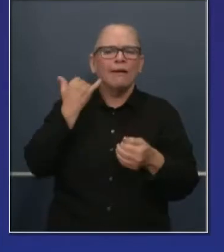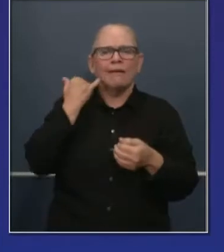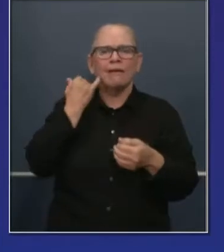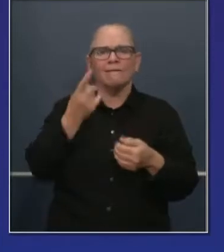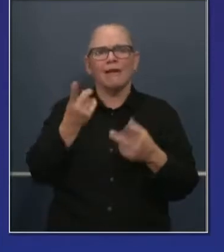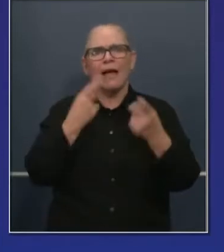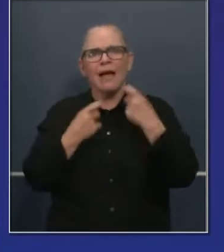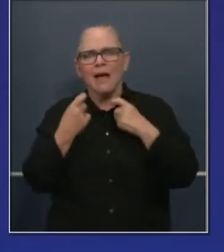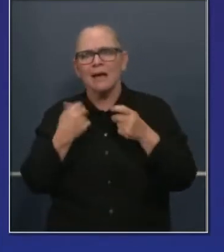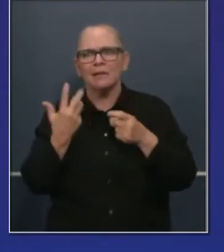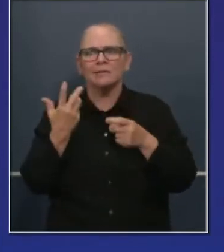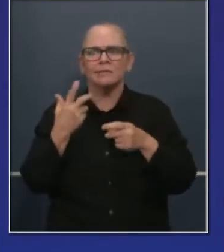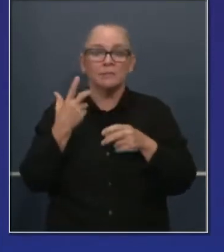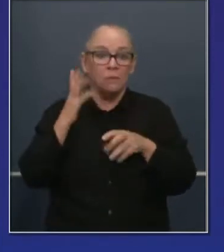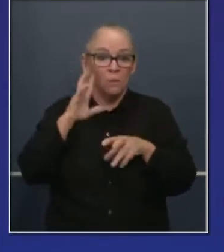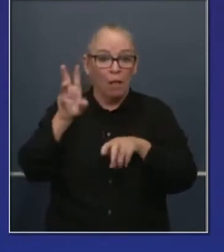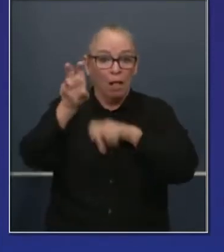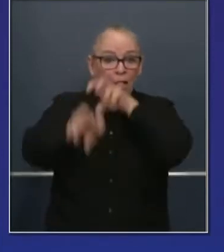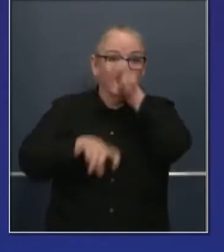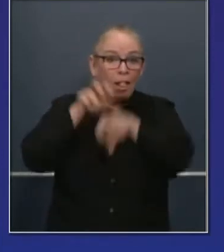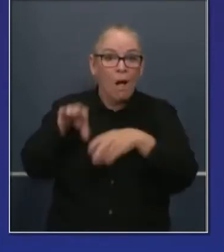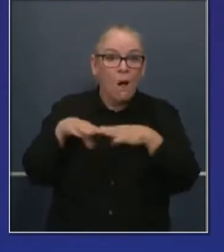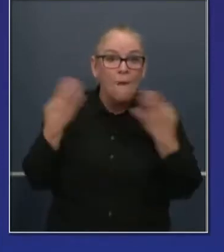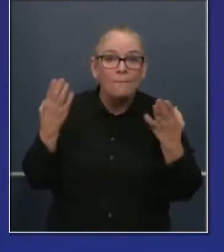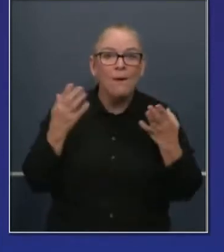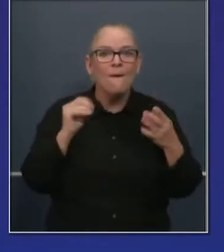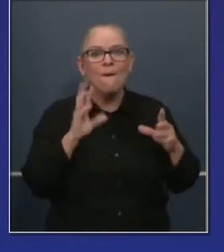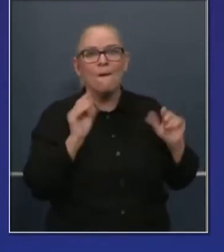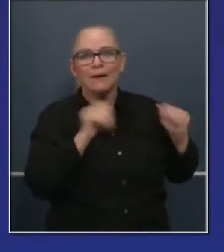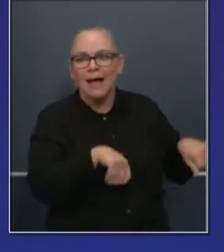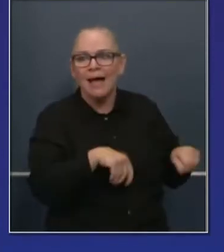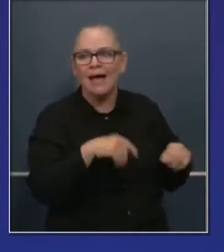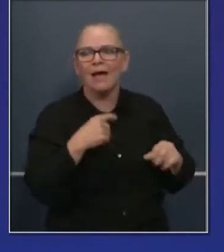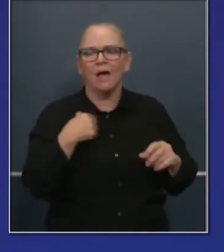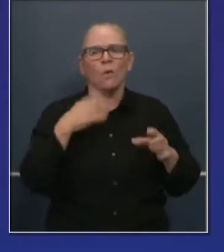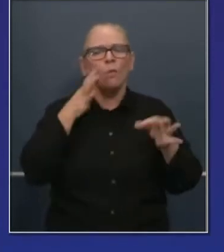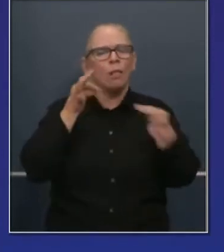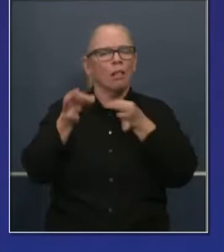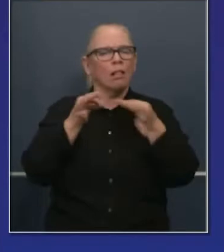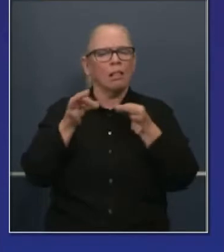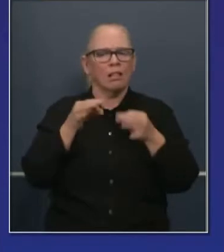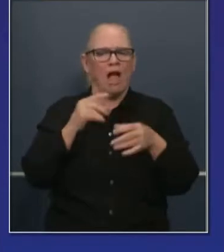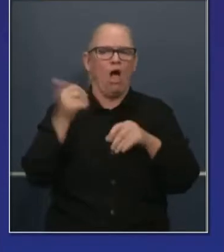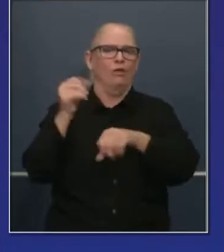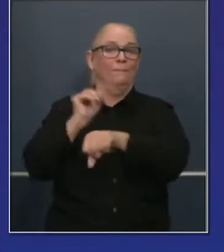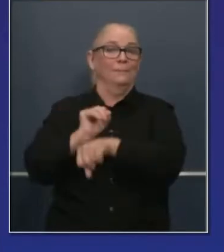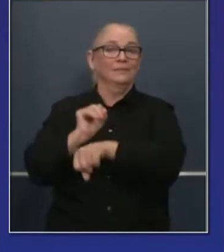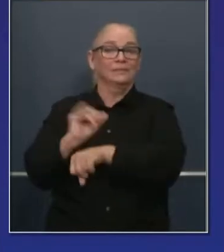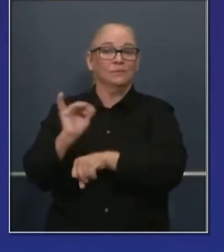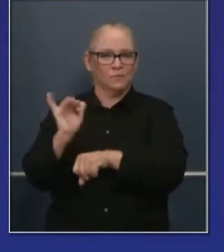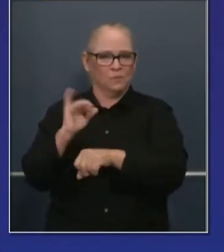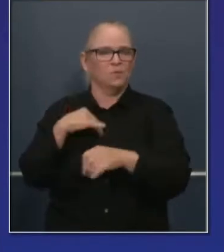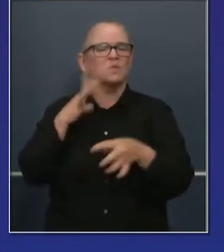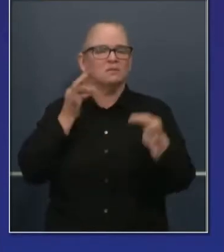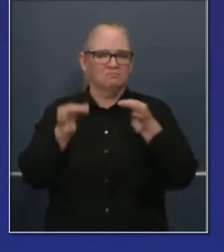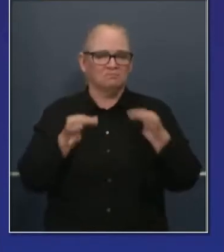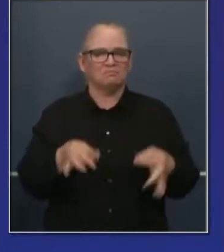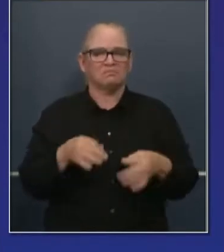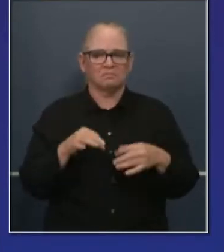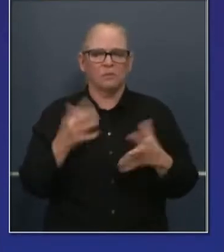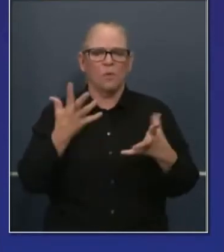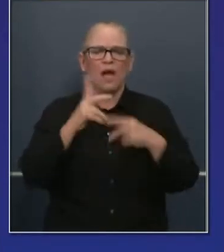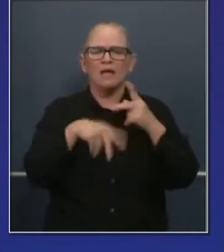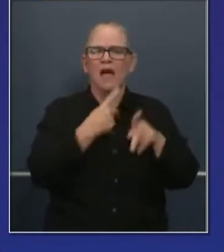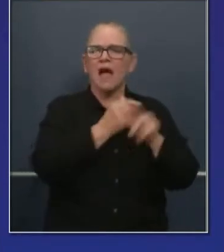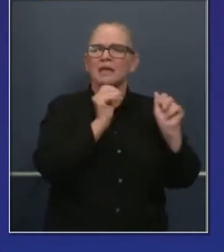announcements soon as it relates to some areas, industries, as well as sectors, and making